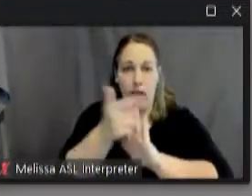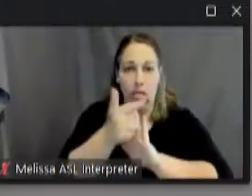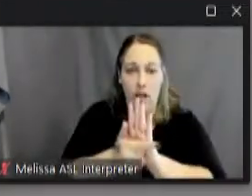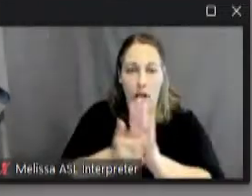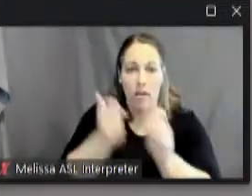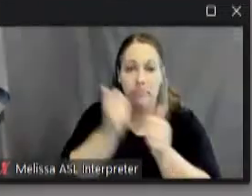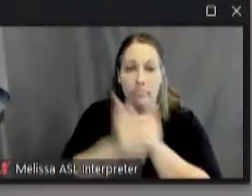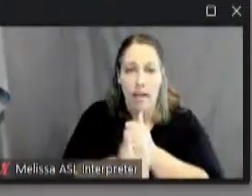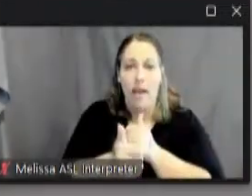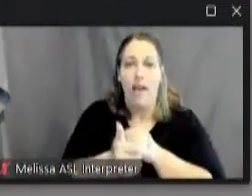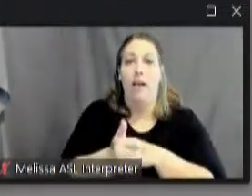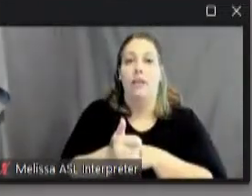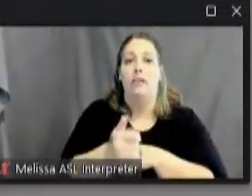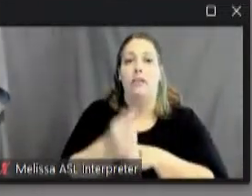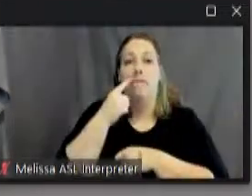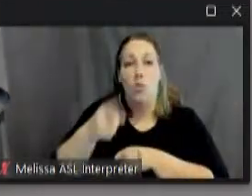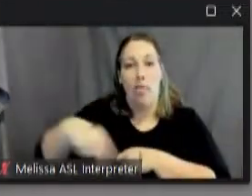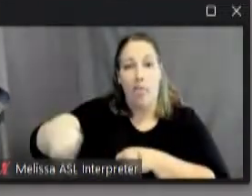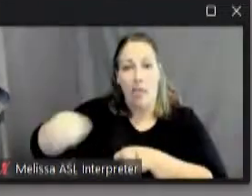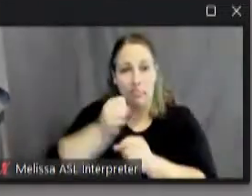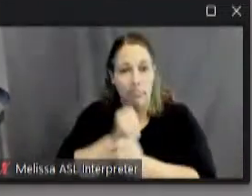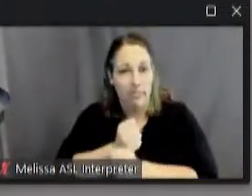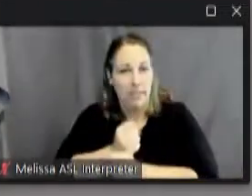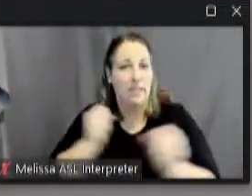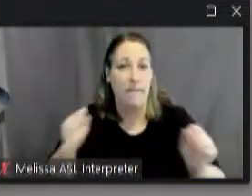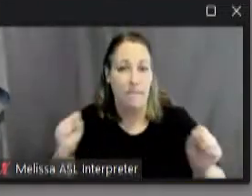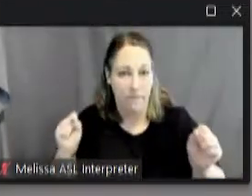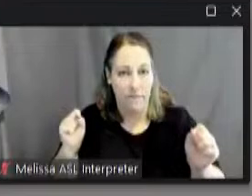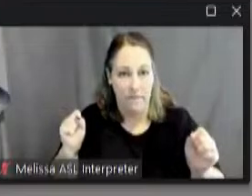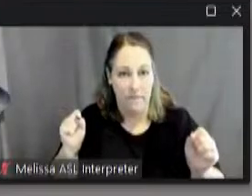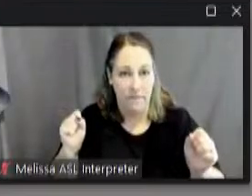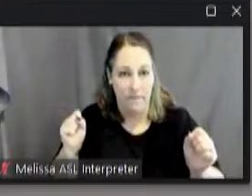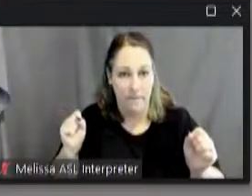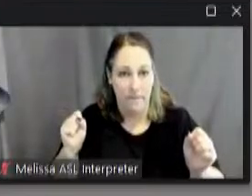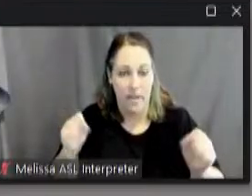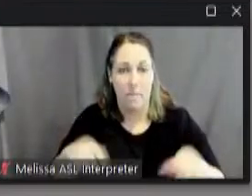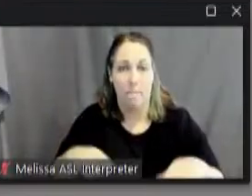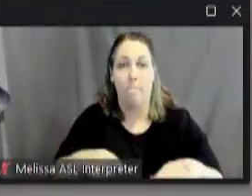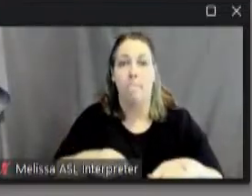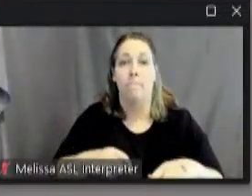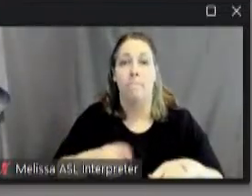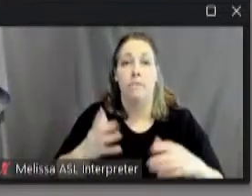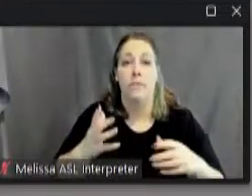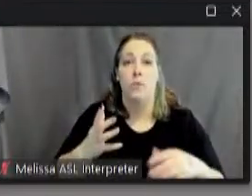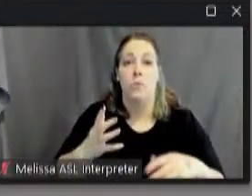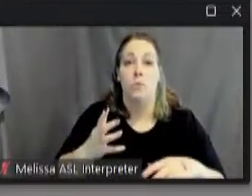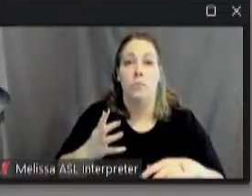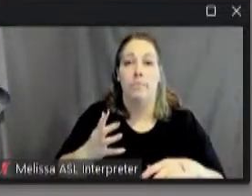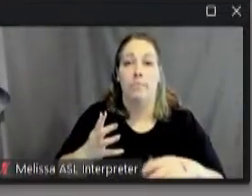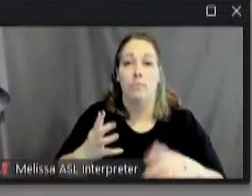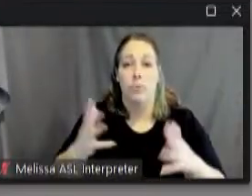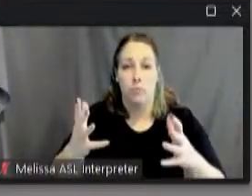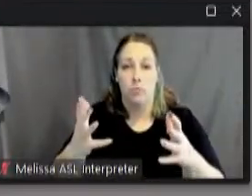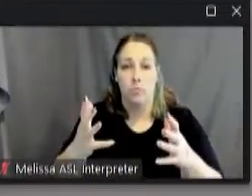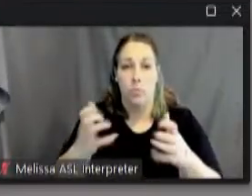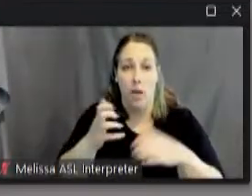you for decent budgets that will ensure the ability to implement public